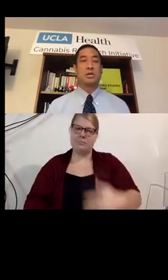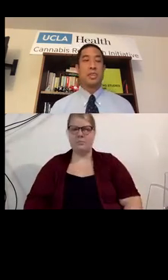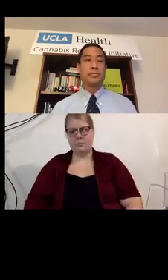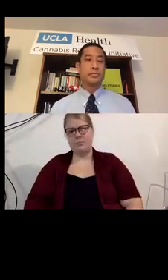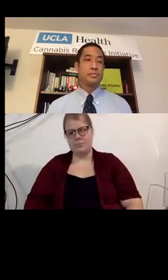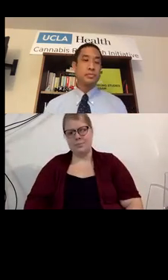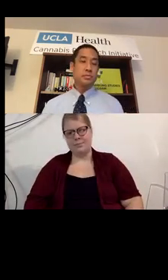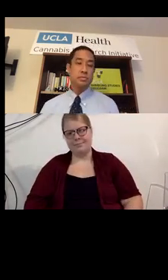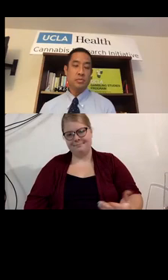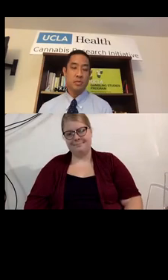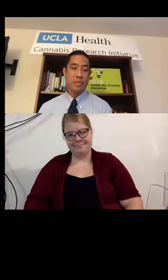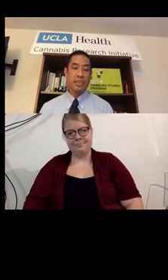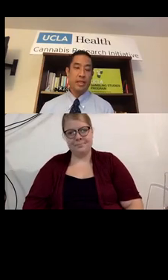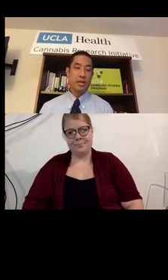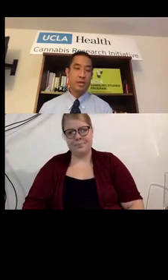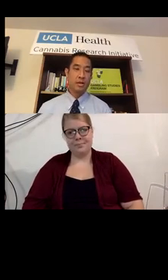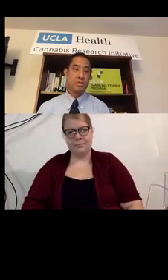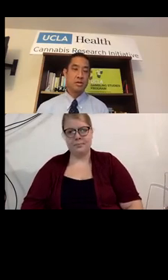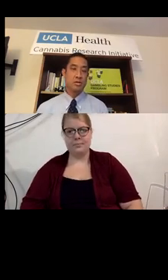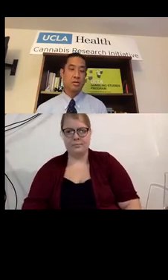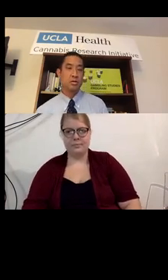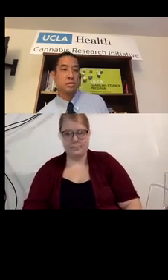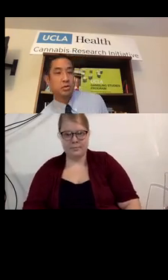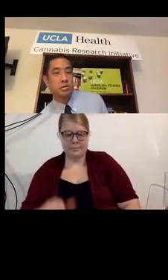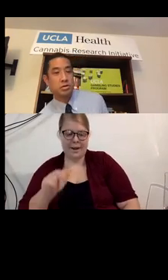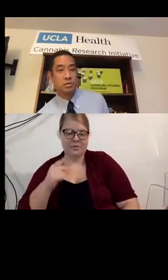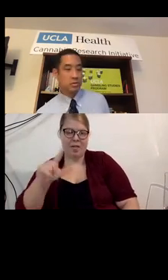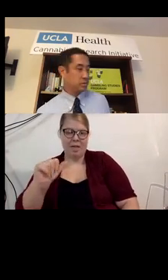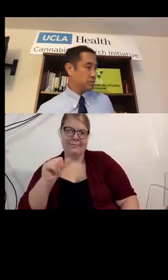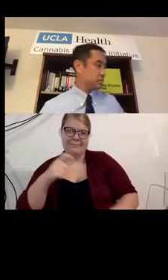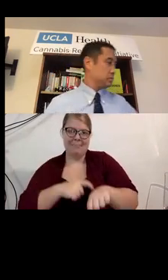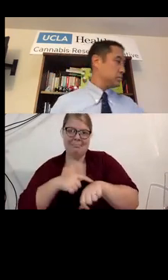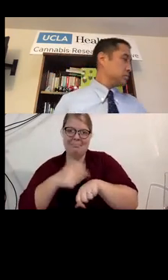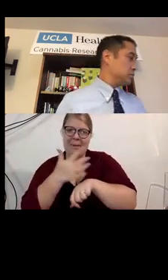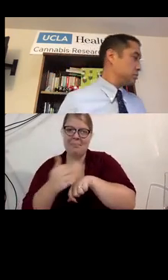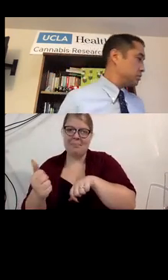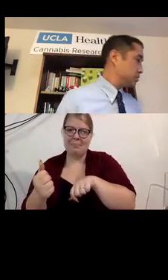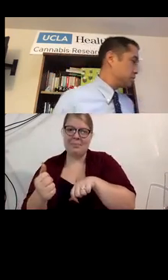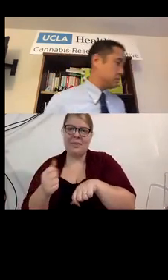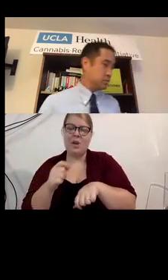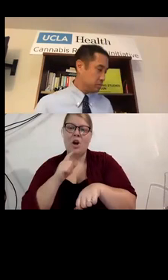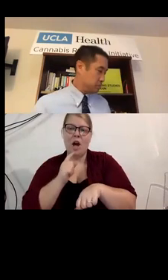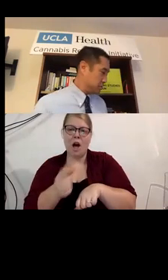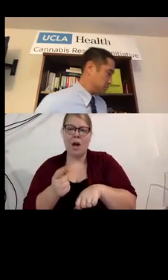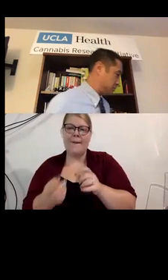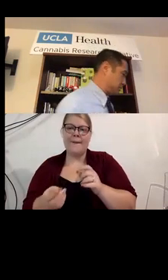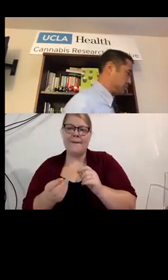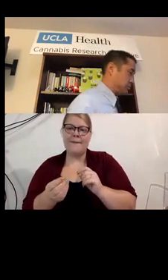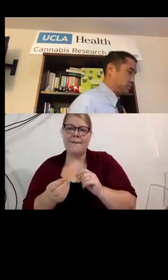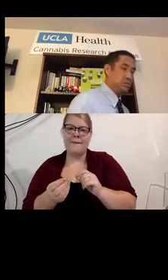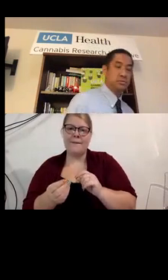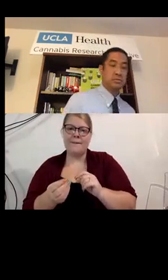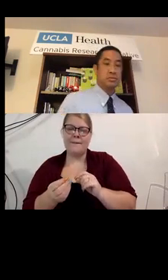condition. Great. So folks, we are out of time. There were a couple of